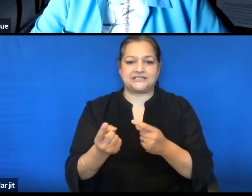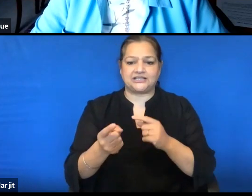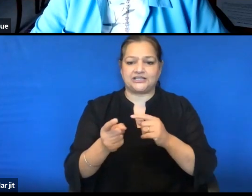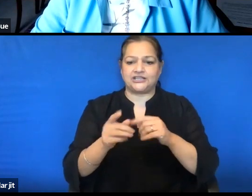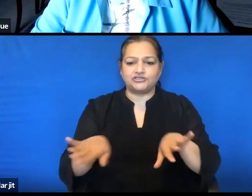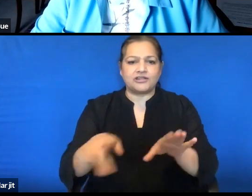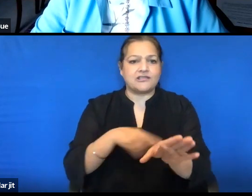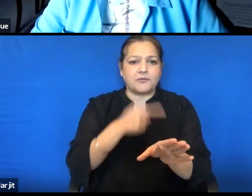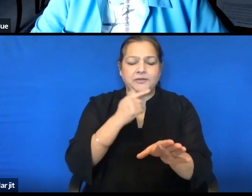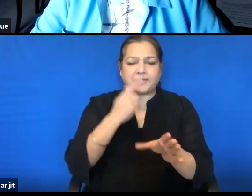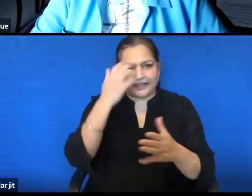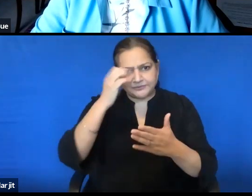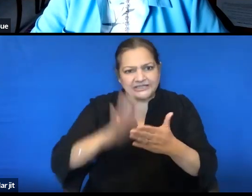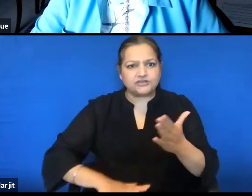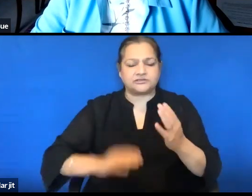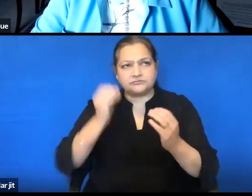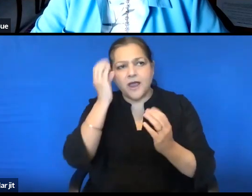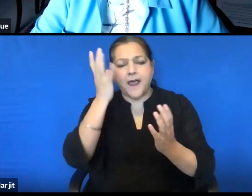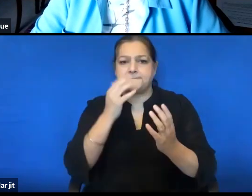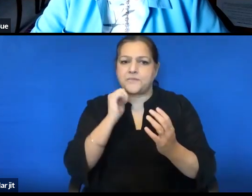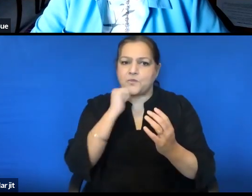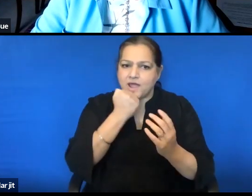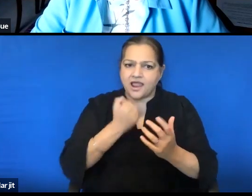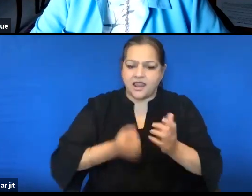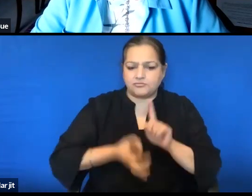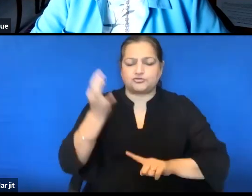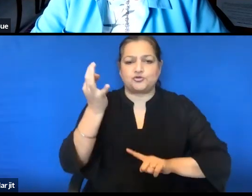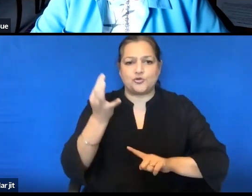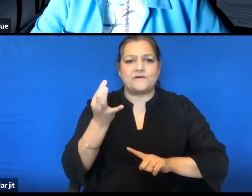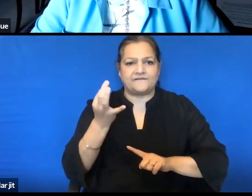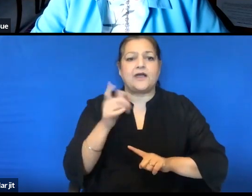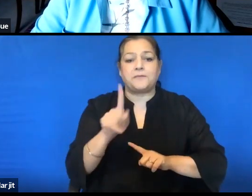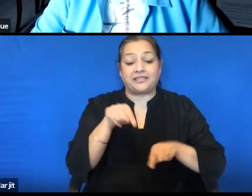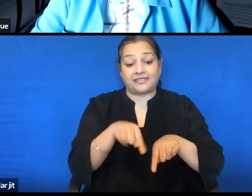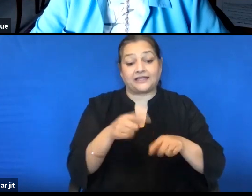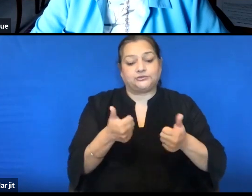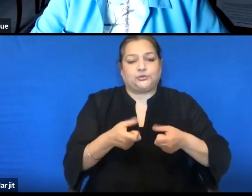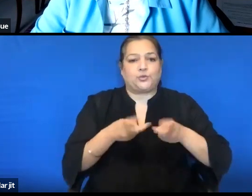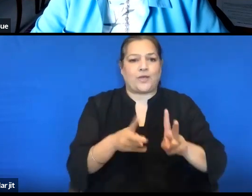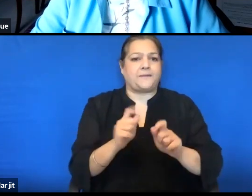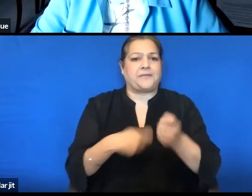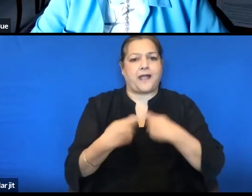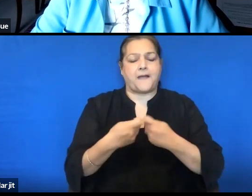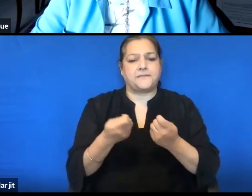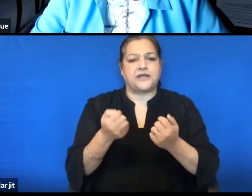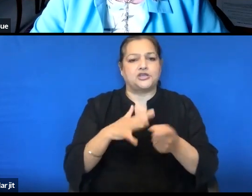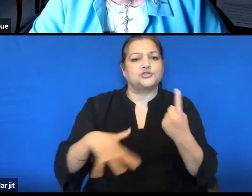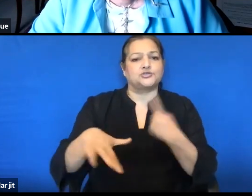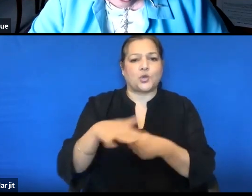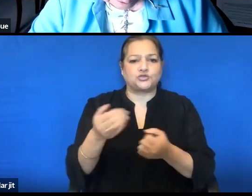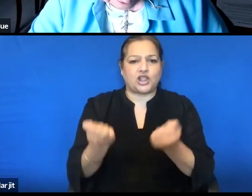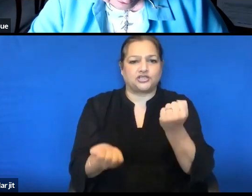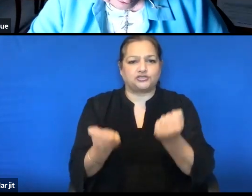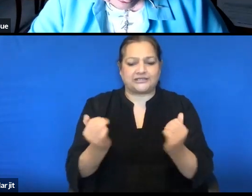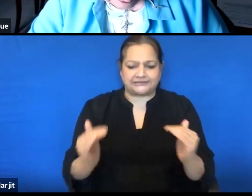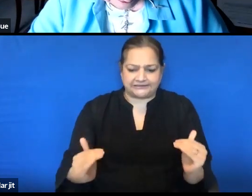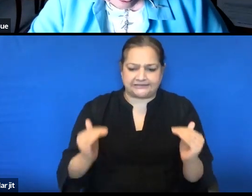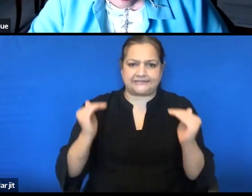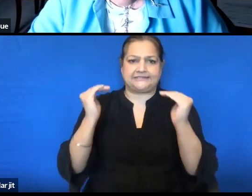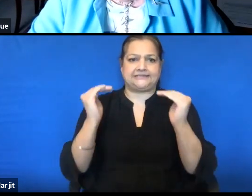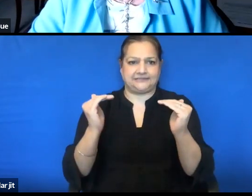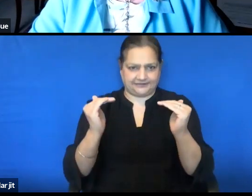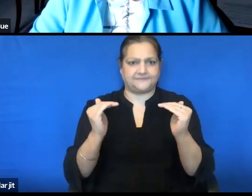people, but you know what? It will be an engine for social justice, because you will see more money going into vocational